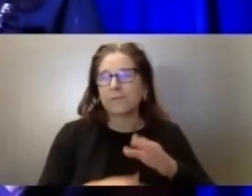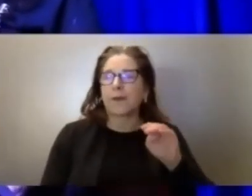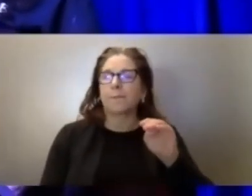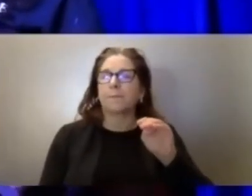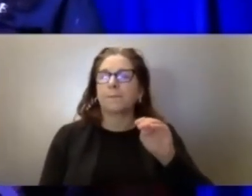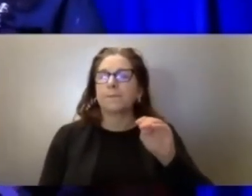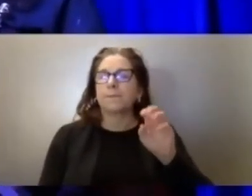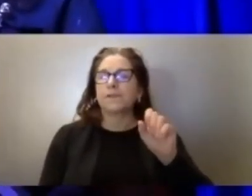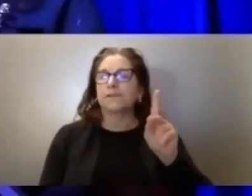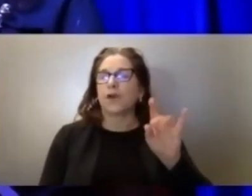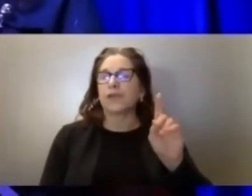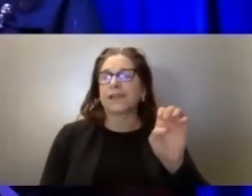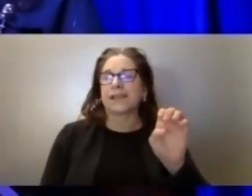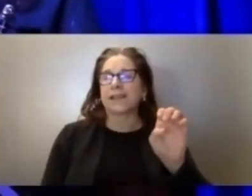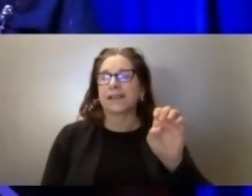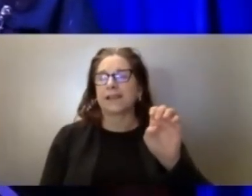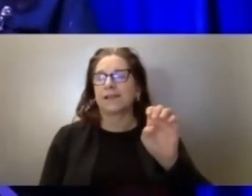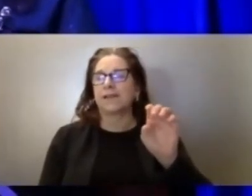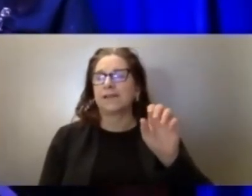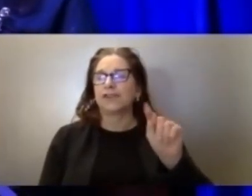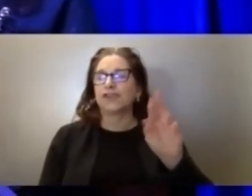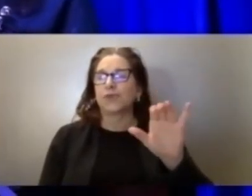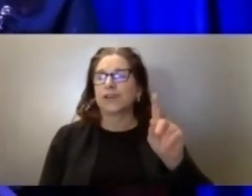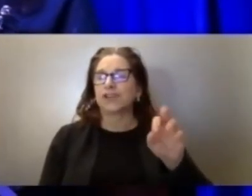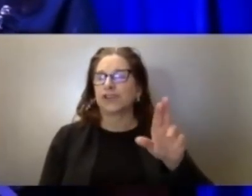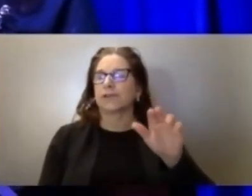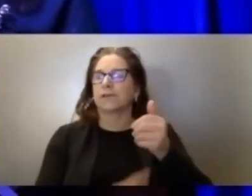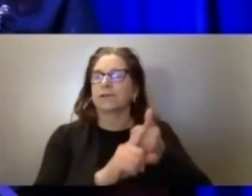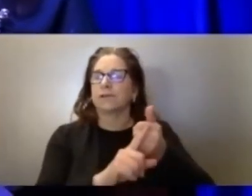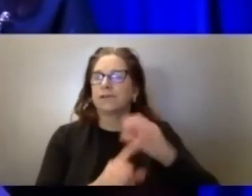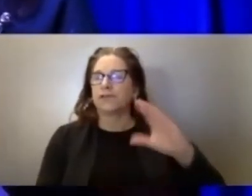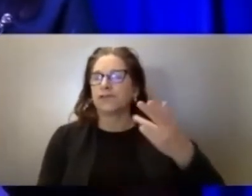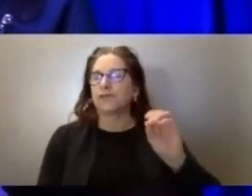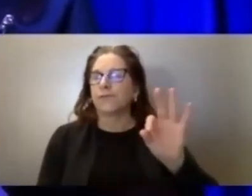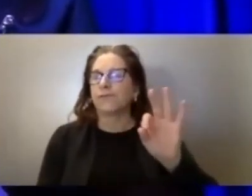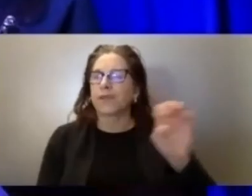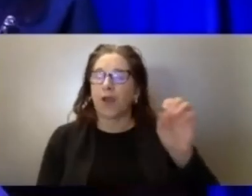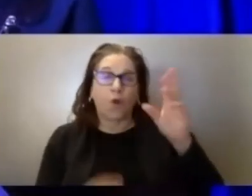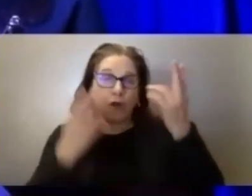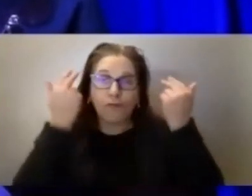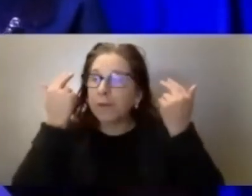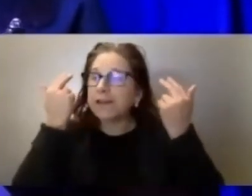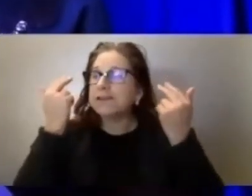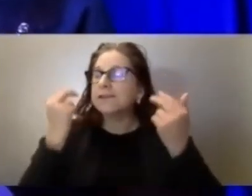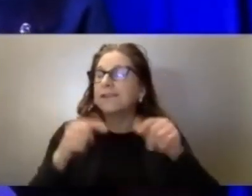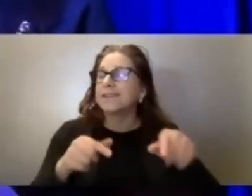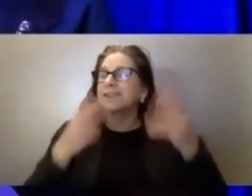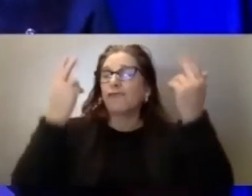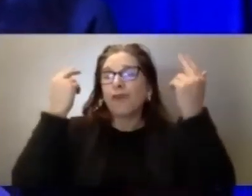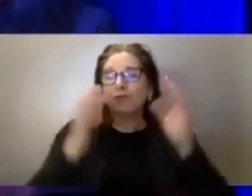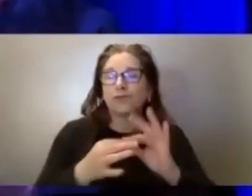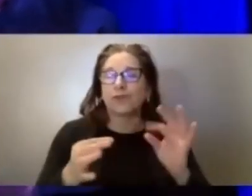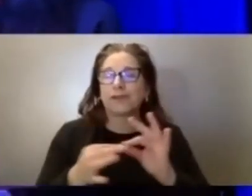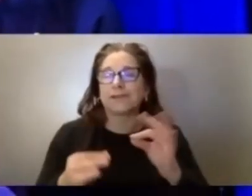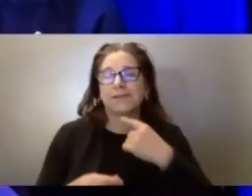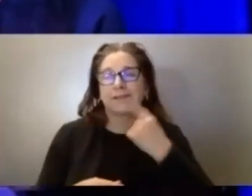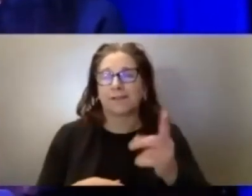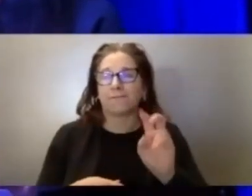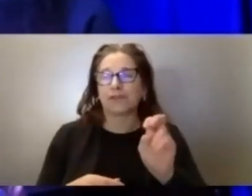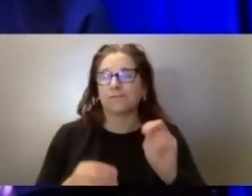Muskogee trickster is Chofi, or rabbit. This is a rabbit story that tells a version of